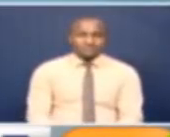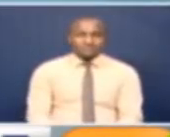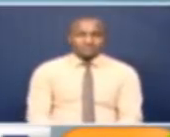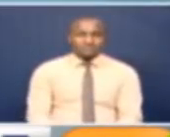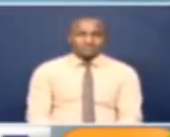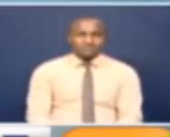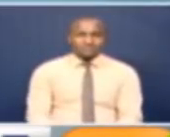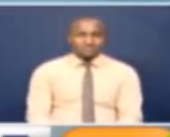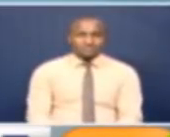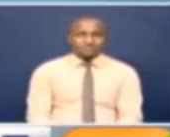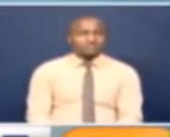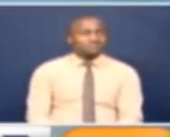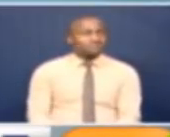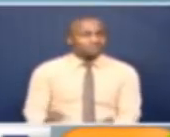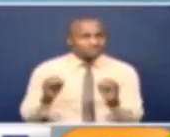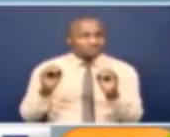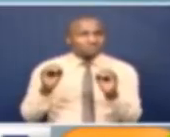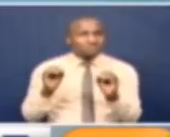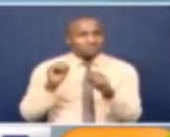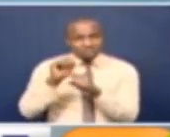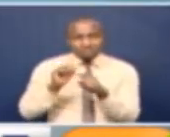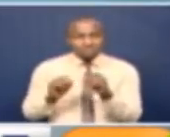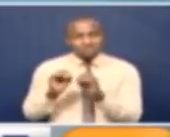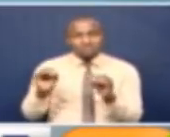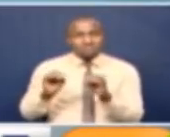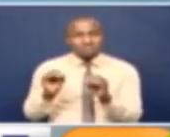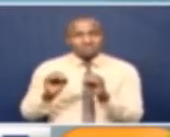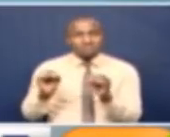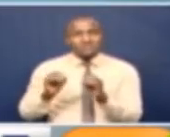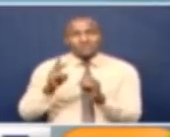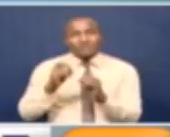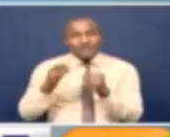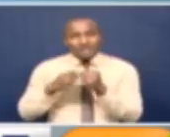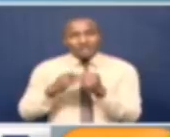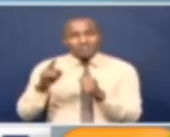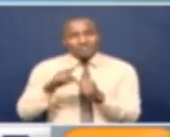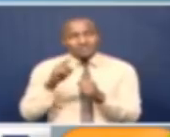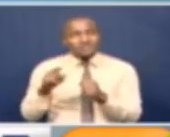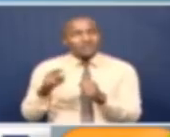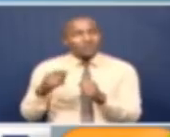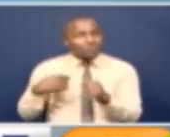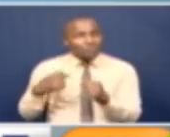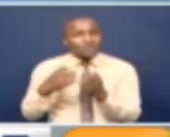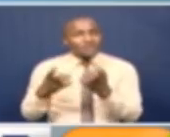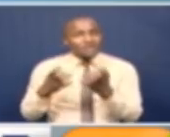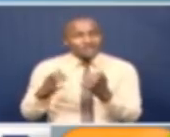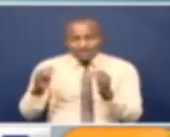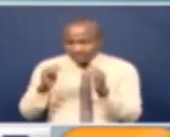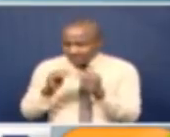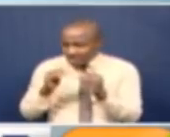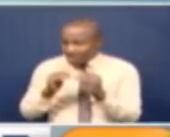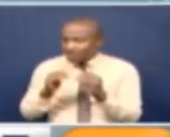Alfred Sakwa, no, we don't need Nusum Kate. 2008 was a mistake. We need free and fair elections, period.